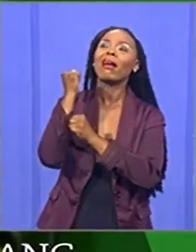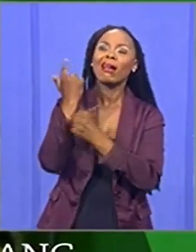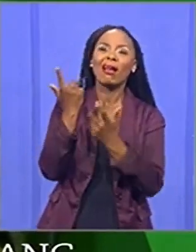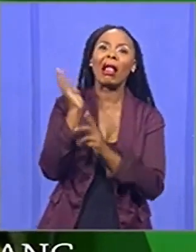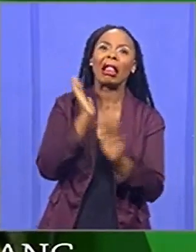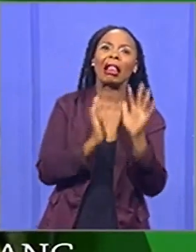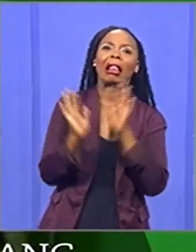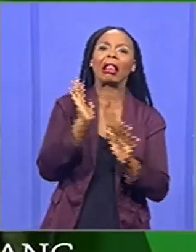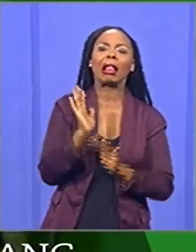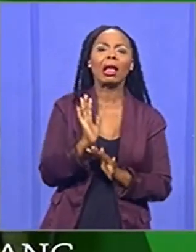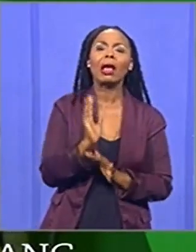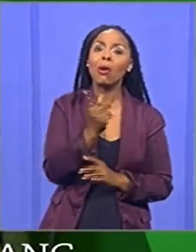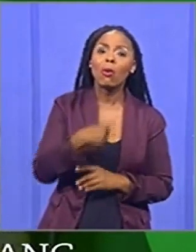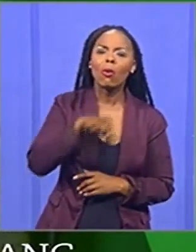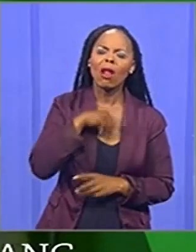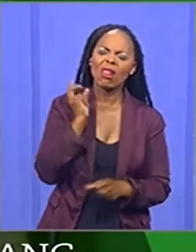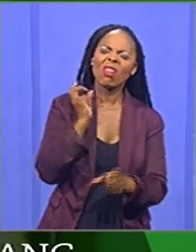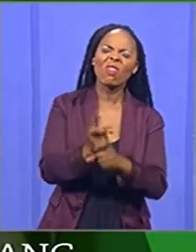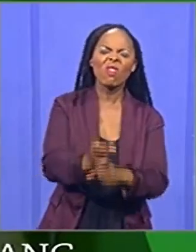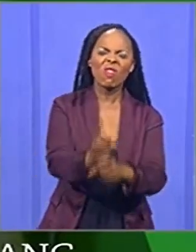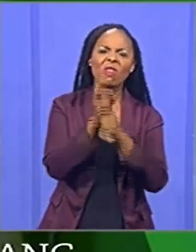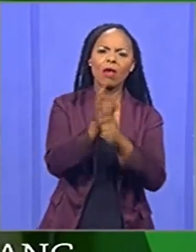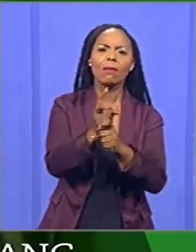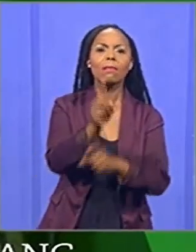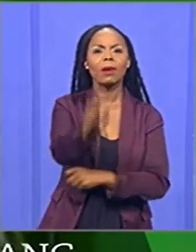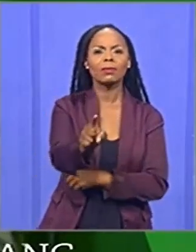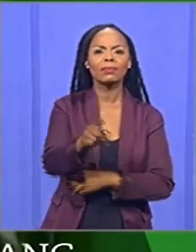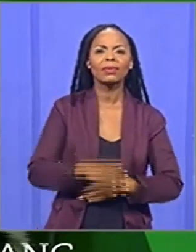re gane nnang ya banna le basadi